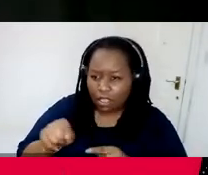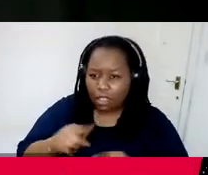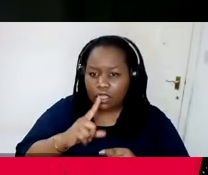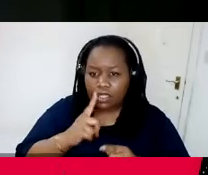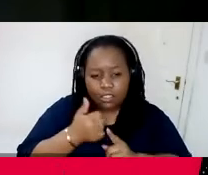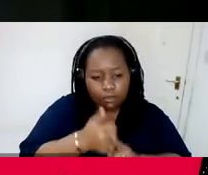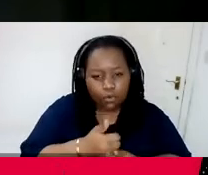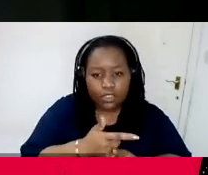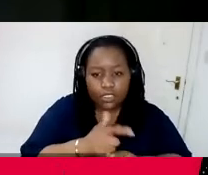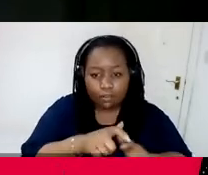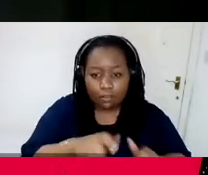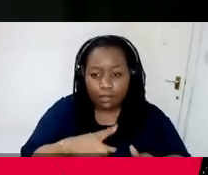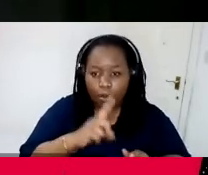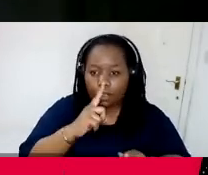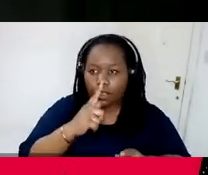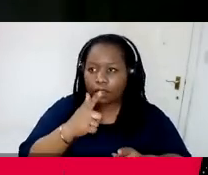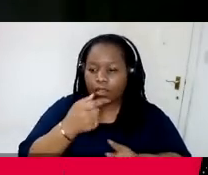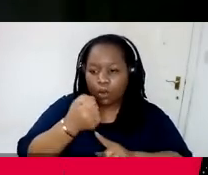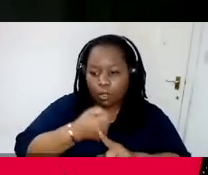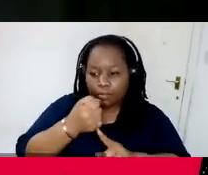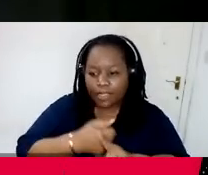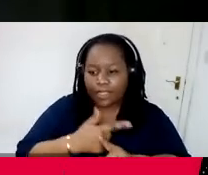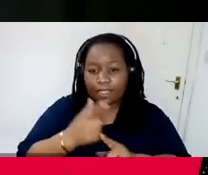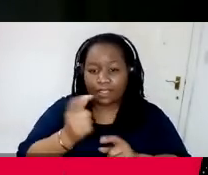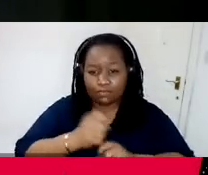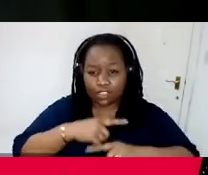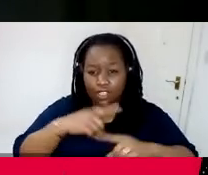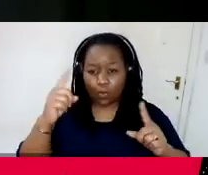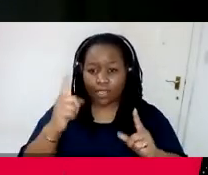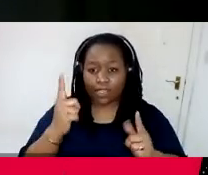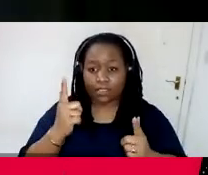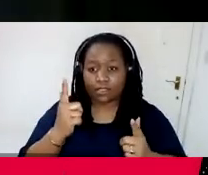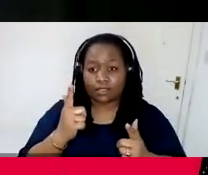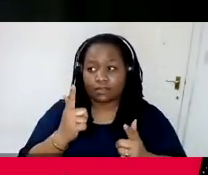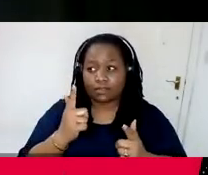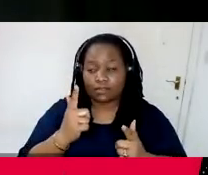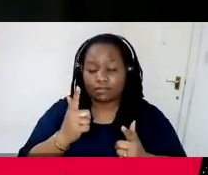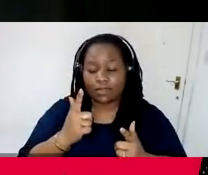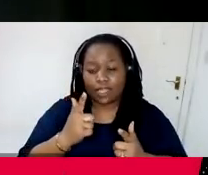victims, lobbying, as well as raising awareness and building capacity.